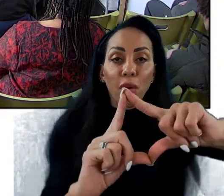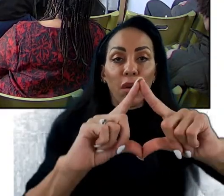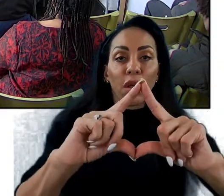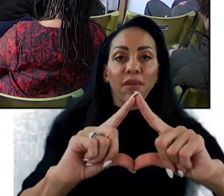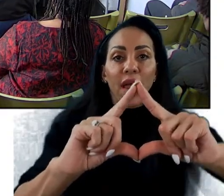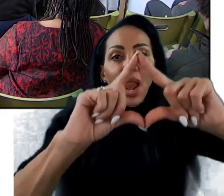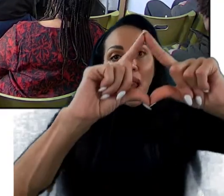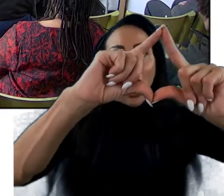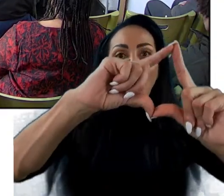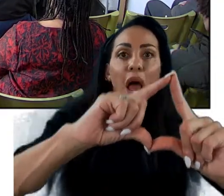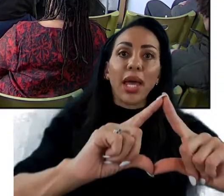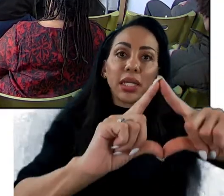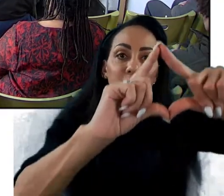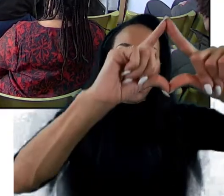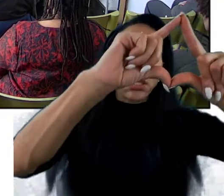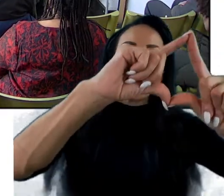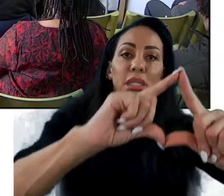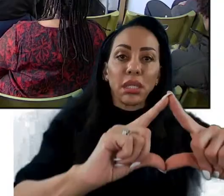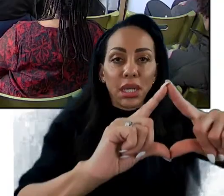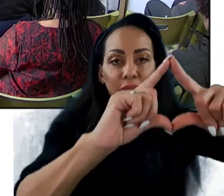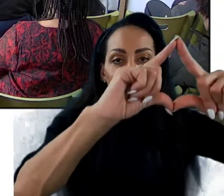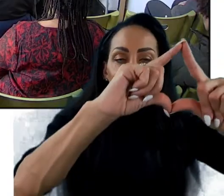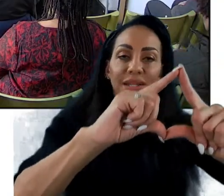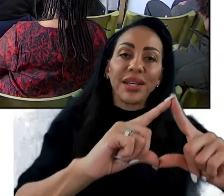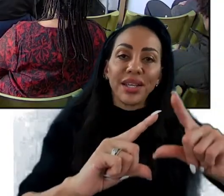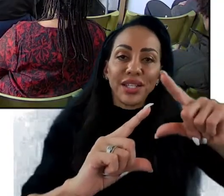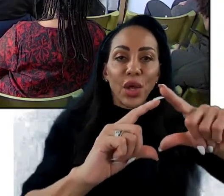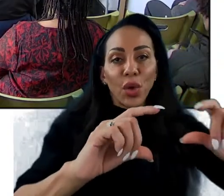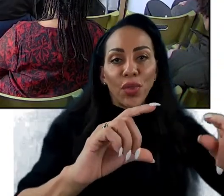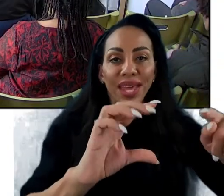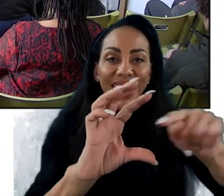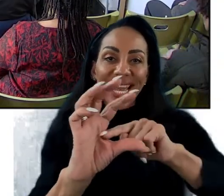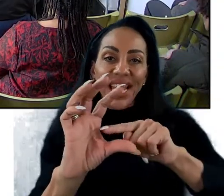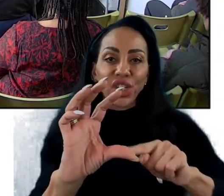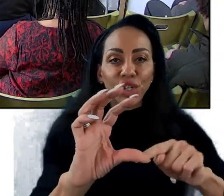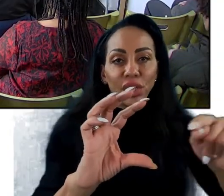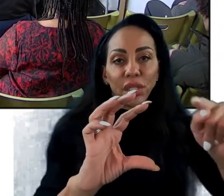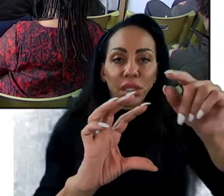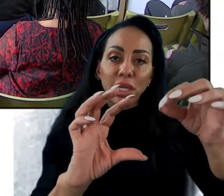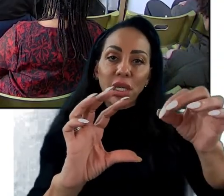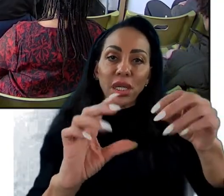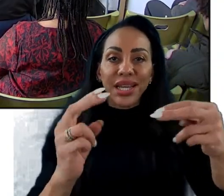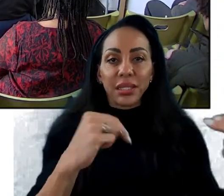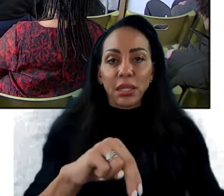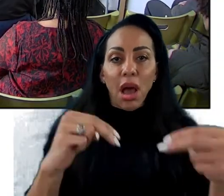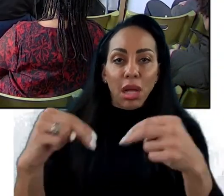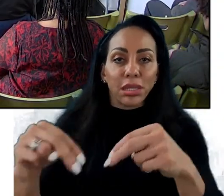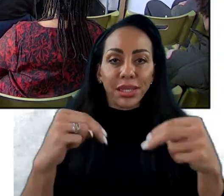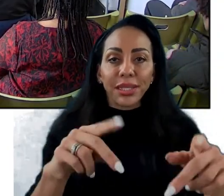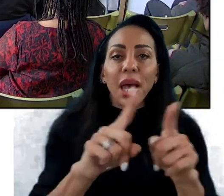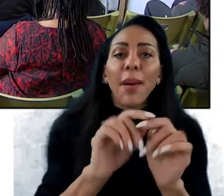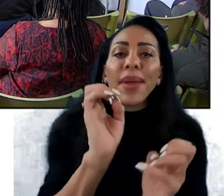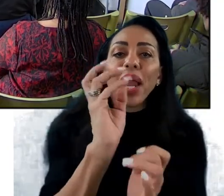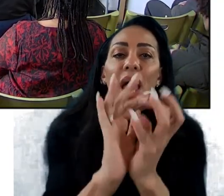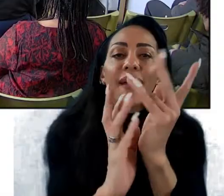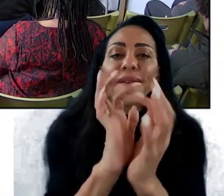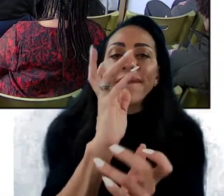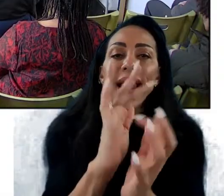so the collisions make a big effect on the movement. So you get it dancing around kind of like a flame a little bit